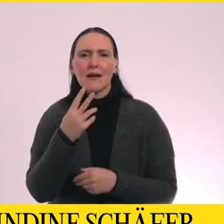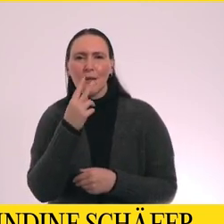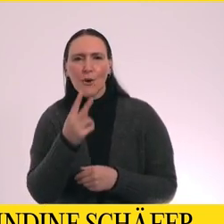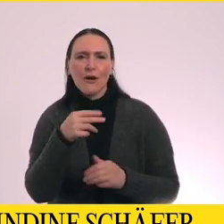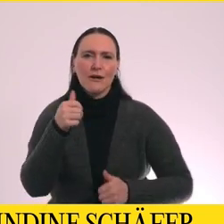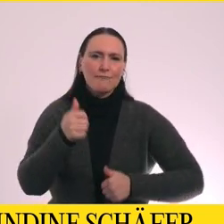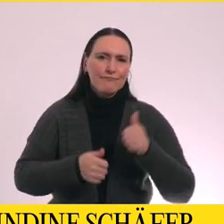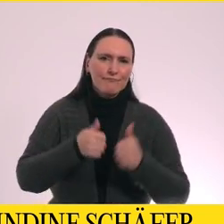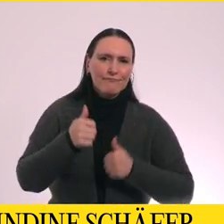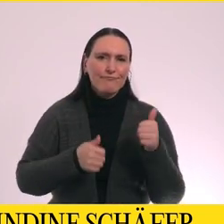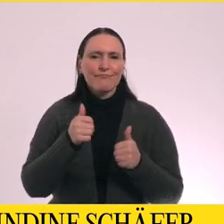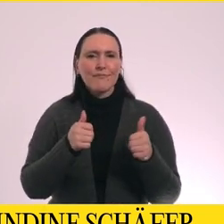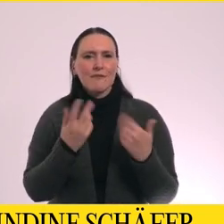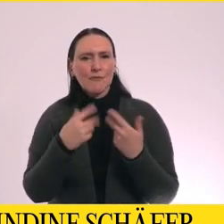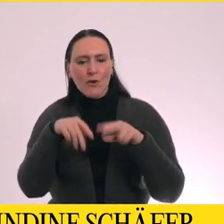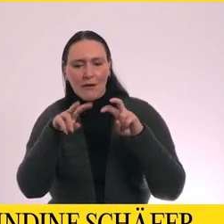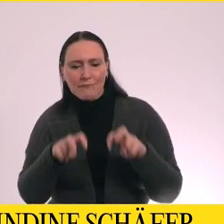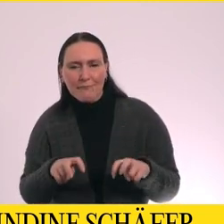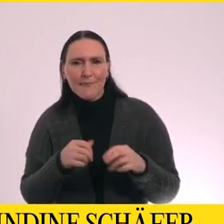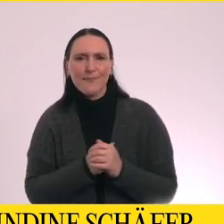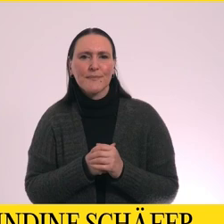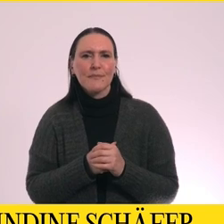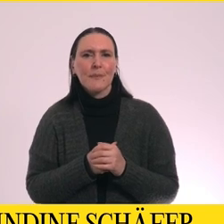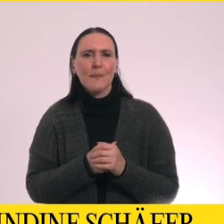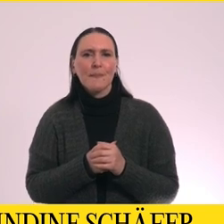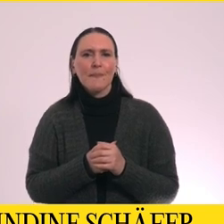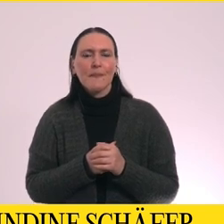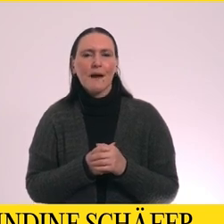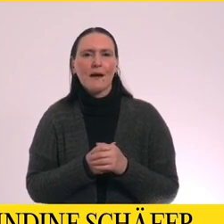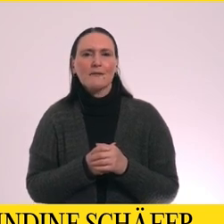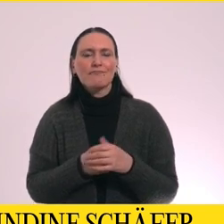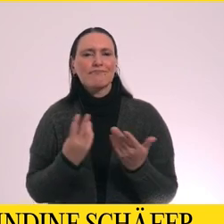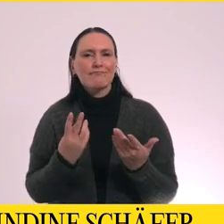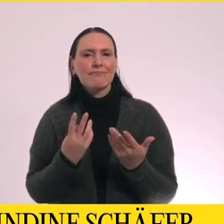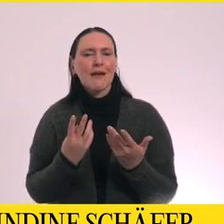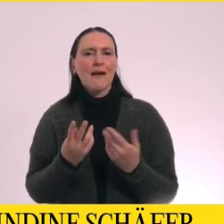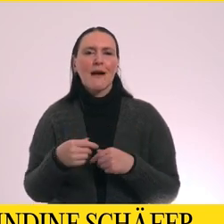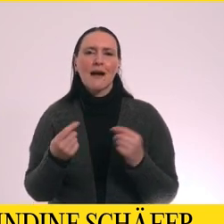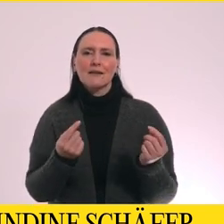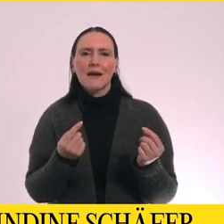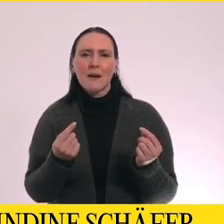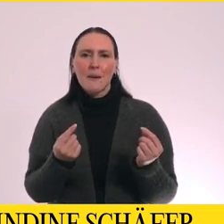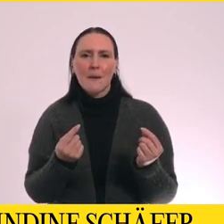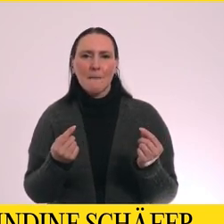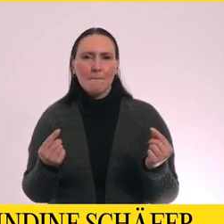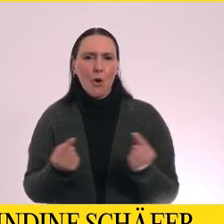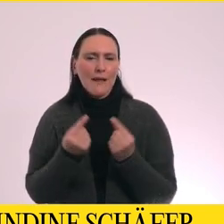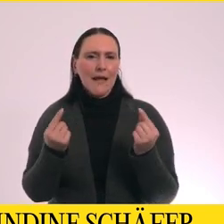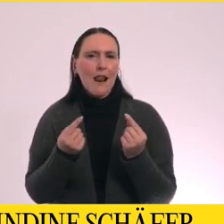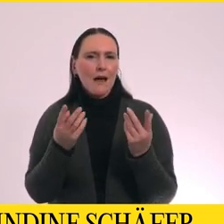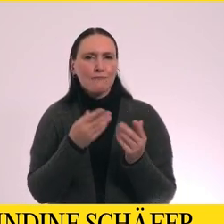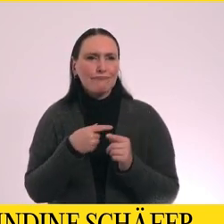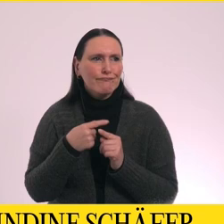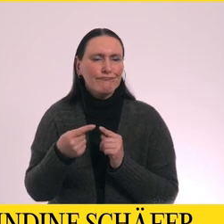about the ethical and the political tightrope that bridges the meeting points between care and control,